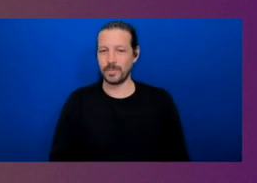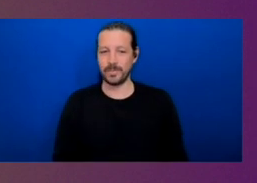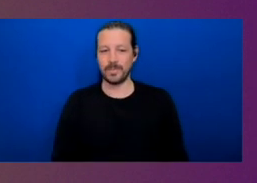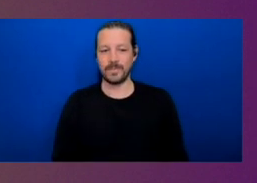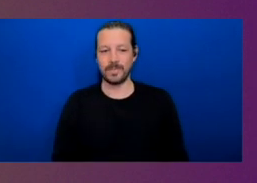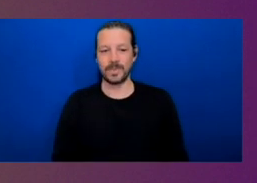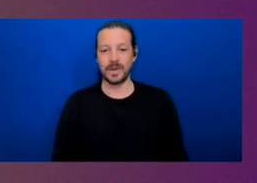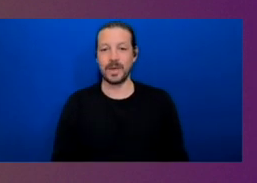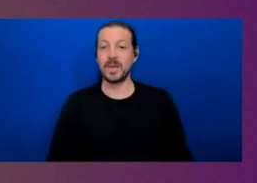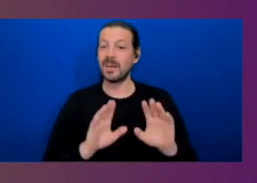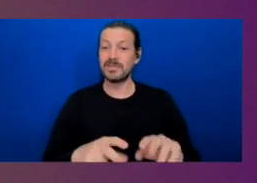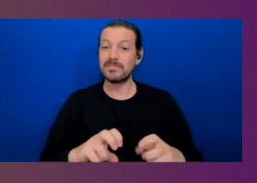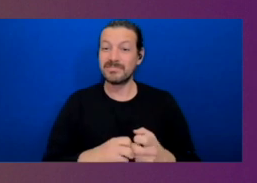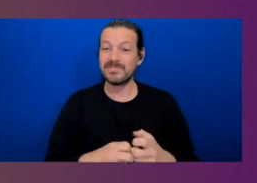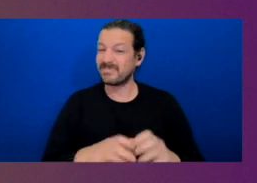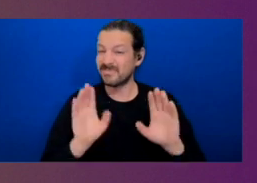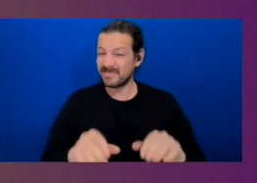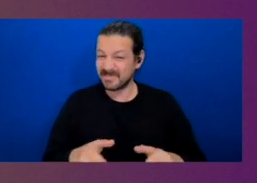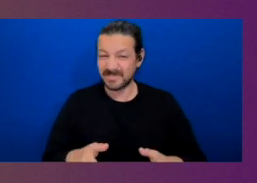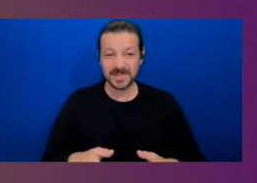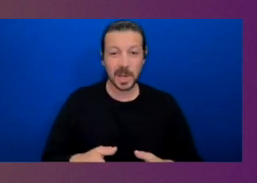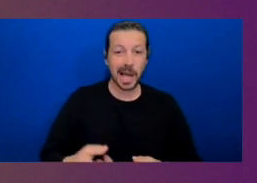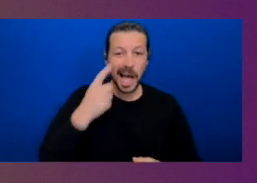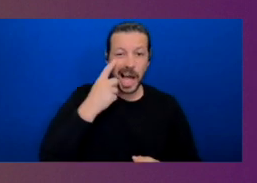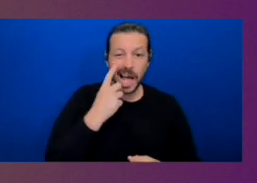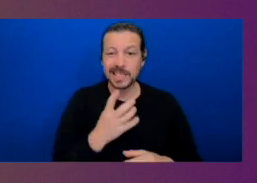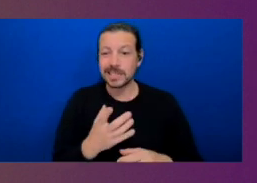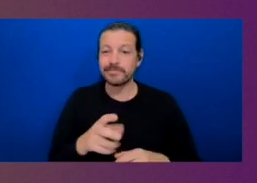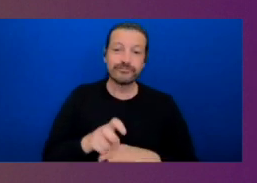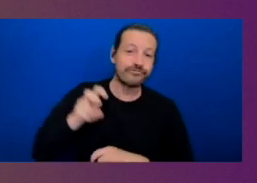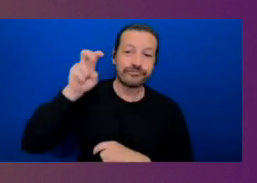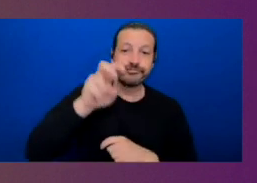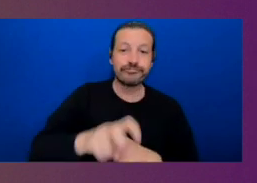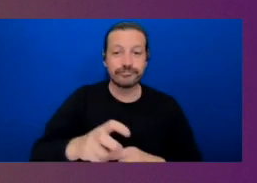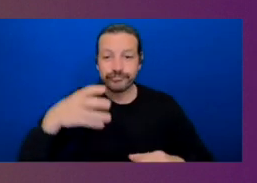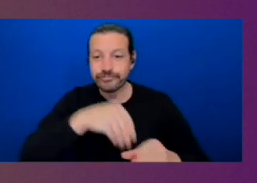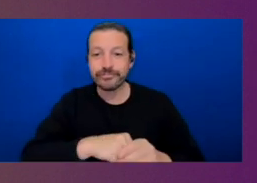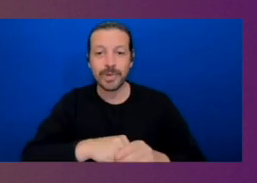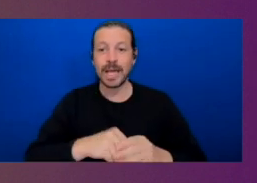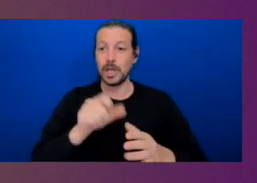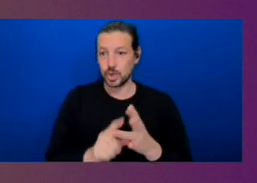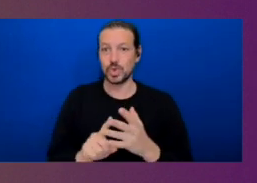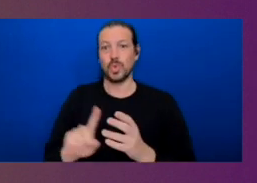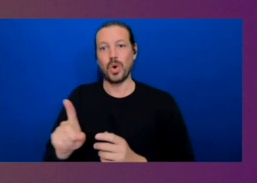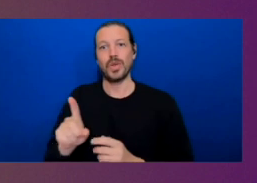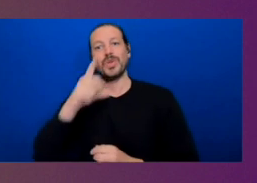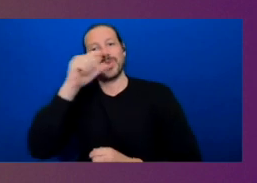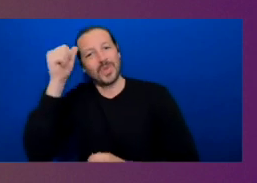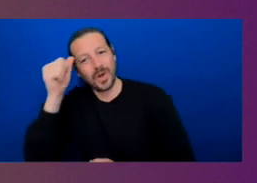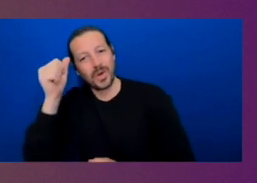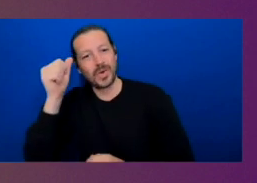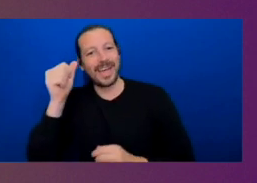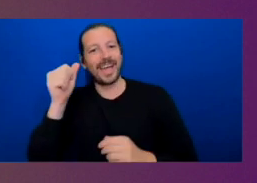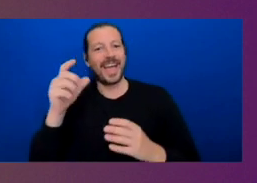in and enjoy it and leverage the bits that you know about and do that thing that you can today. And that's that getting